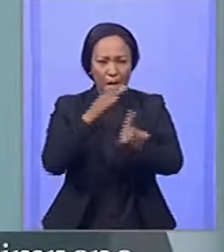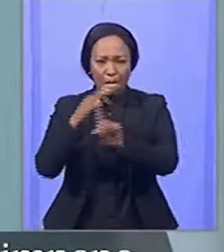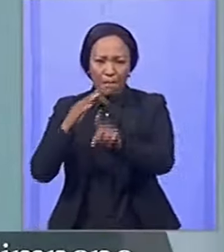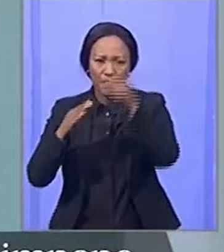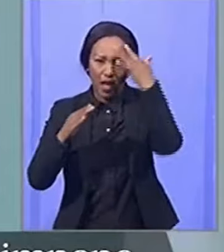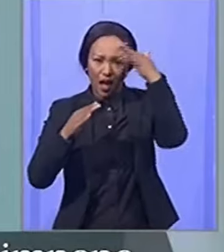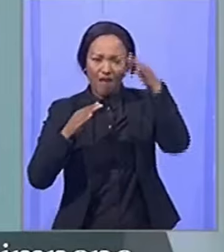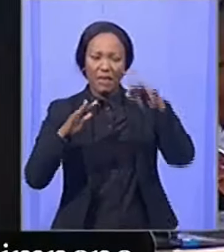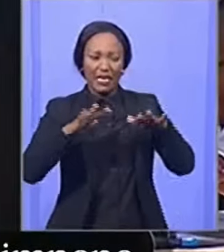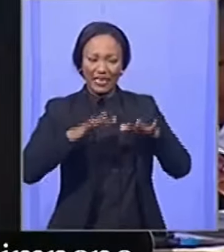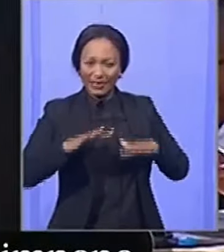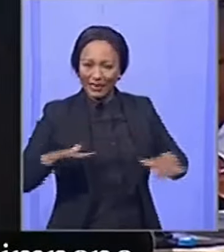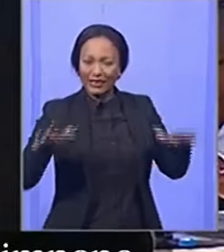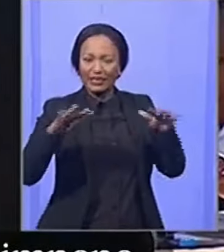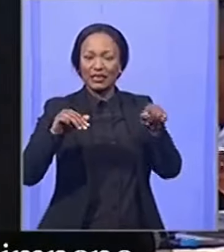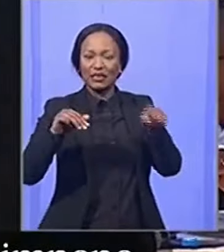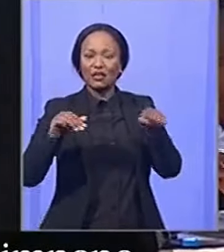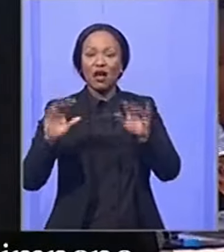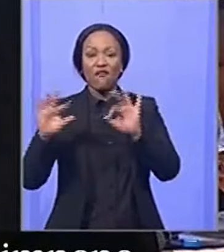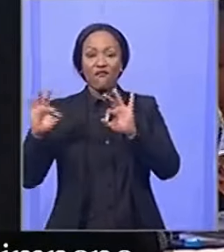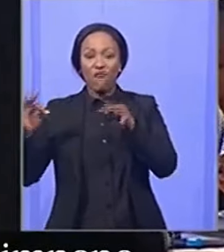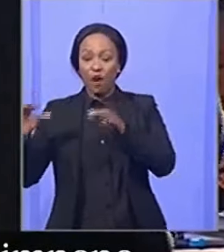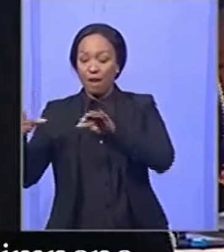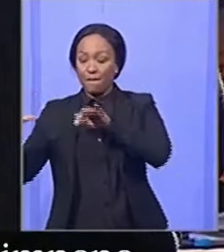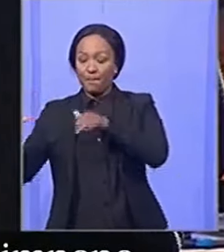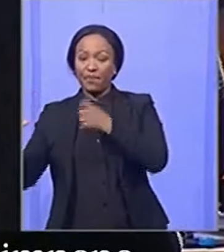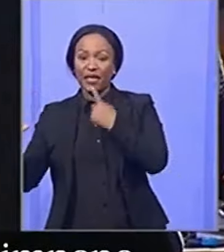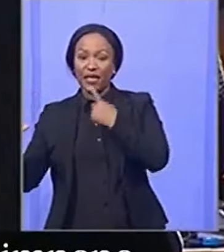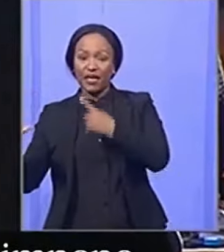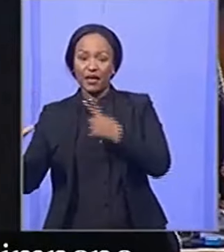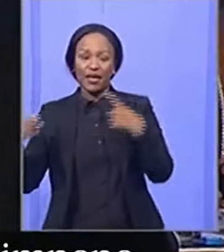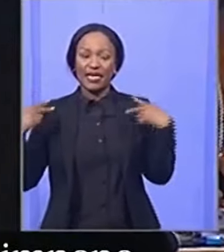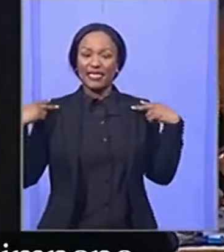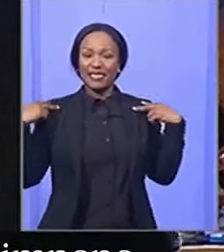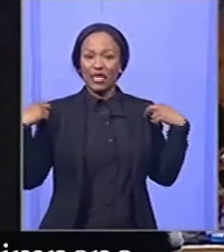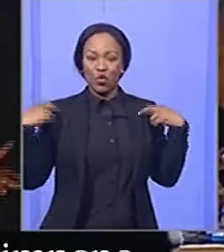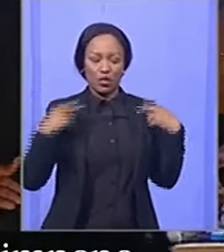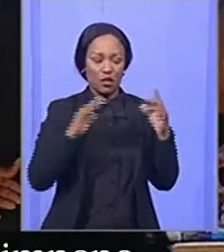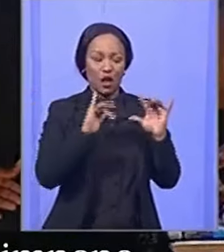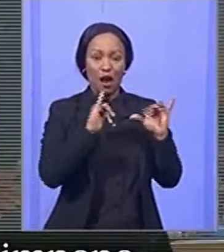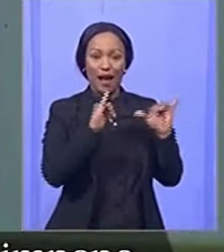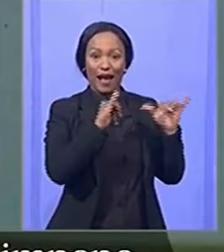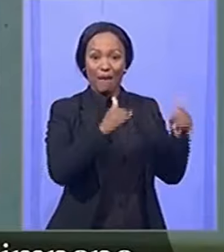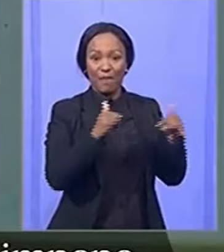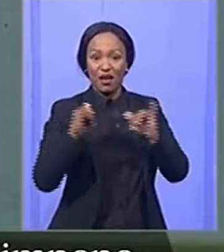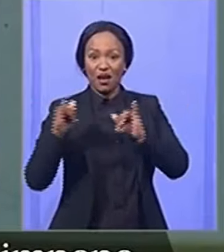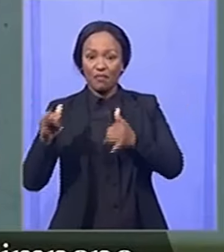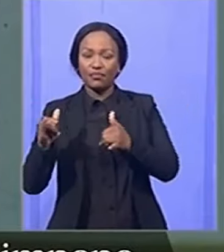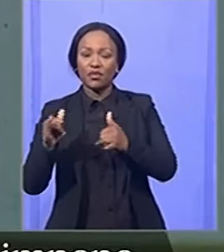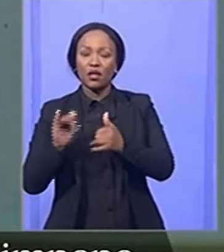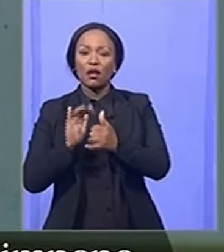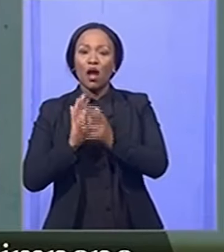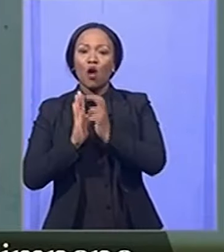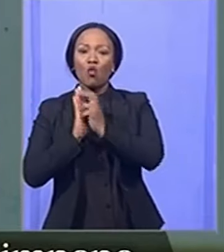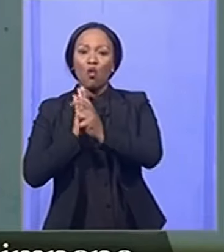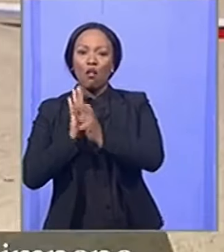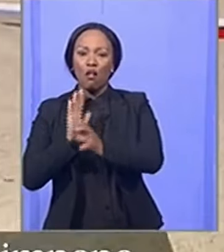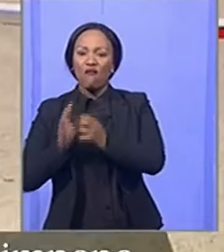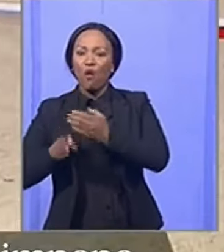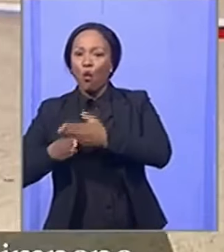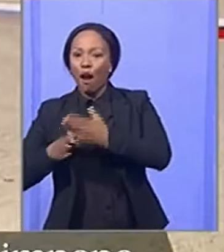sa sekhukhune. Forum e re dikhamphane tša bohlapetši ga di latele melao ya bašomi le go ba šomiša